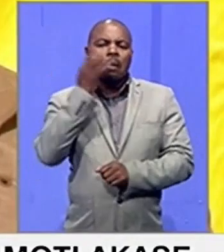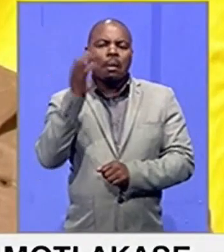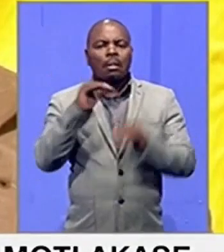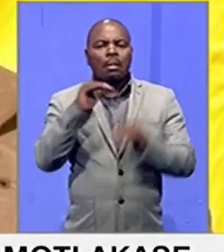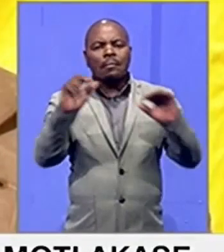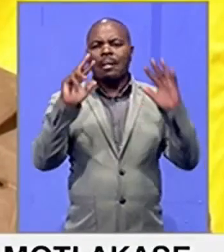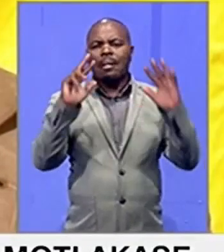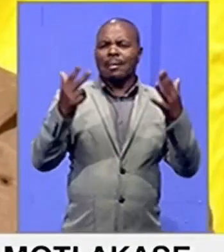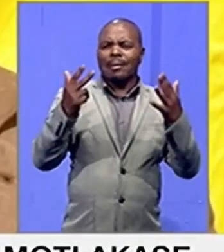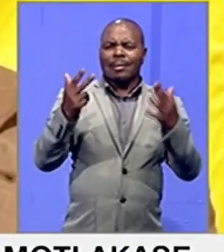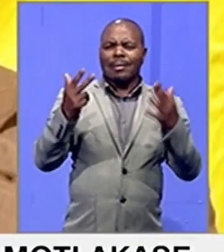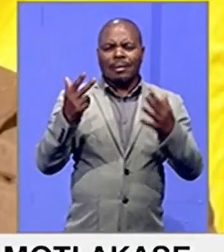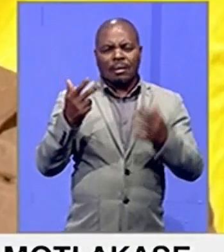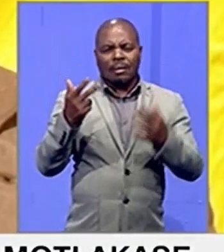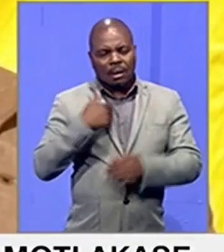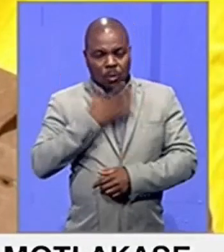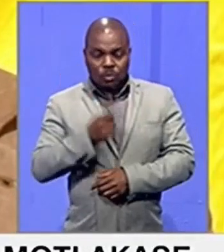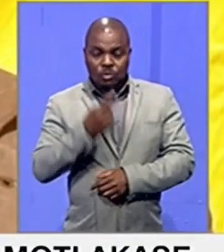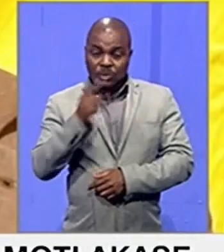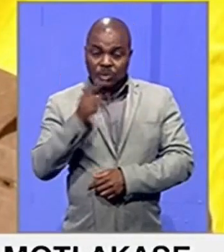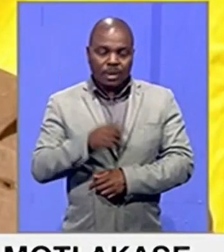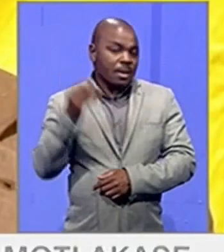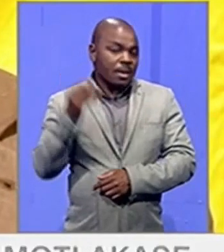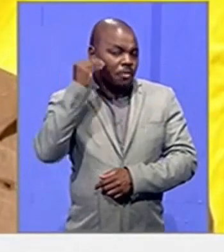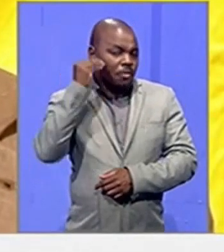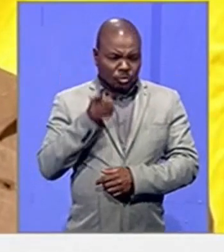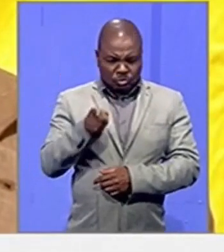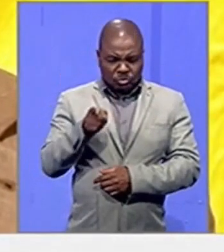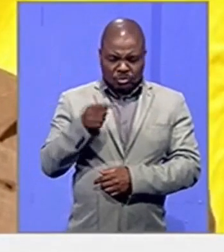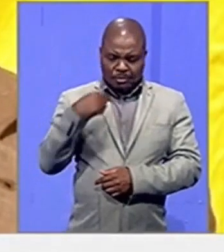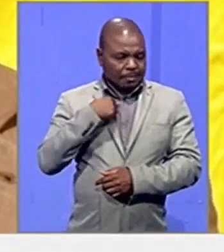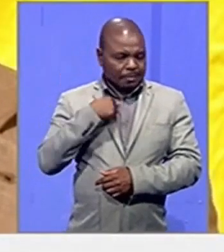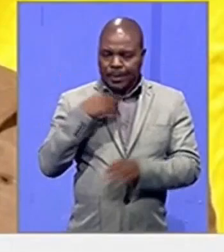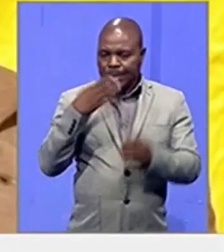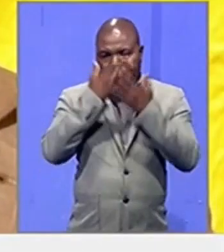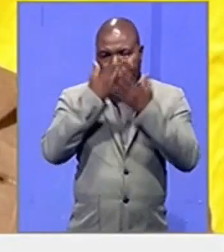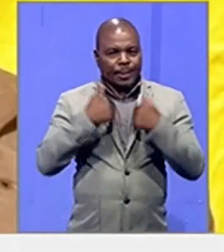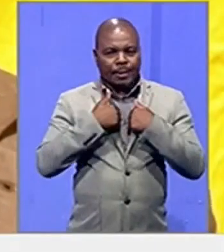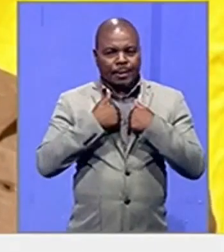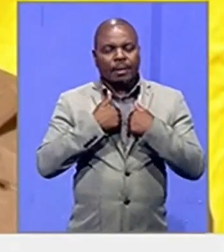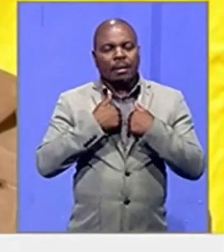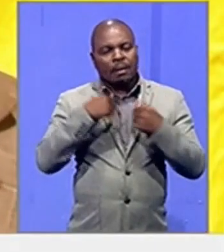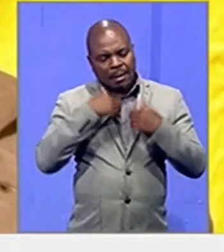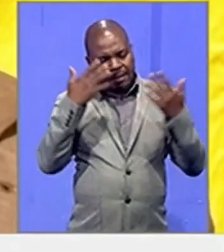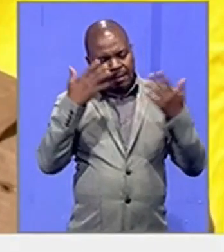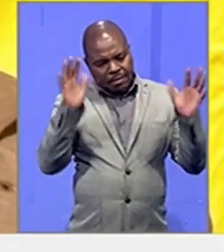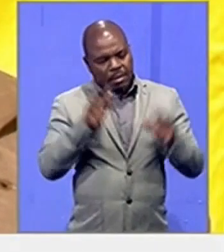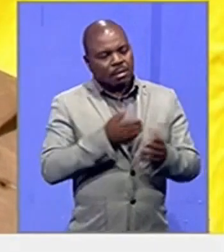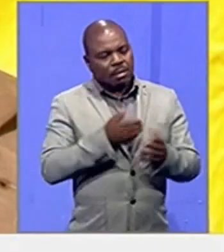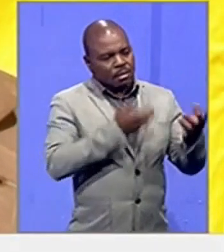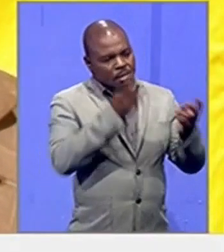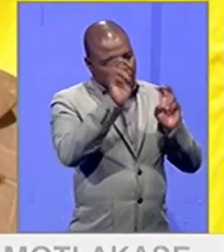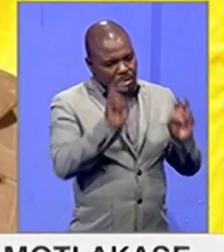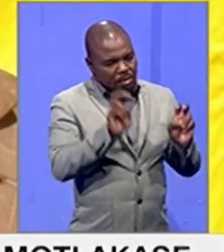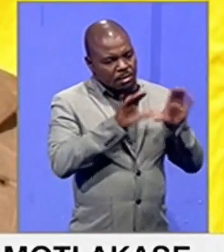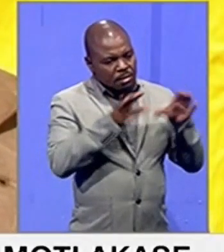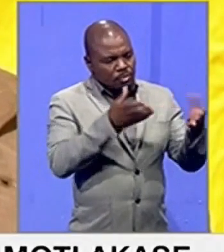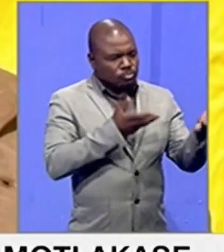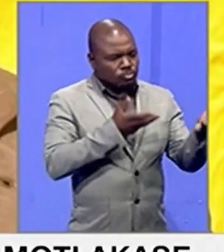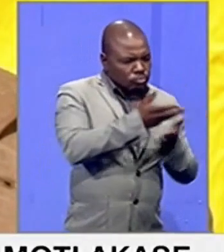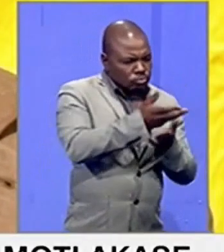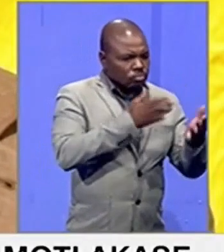want to say that such information is not sitting with me. I've been engaging with Eskom. We've had a discussion